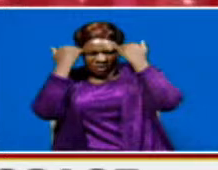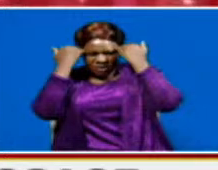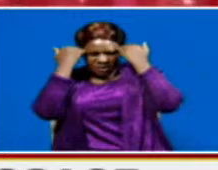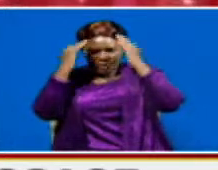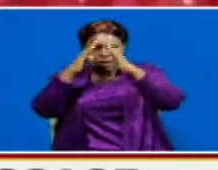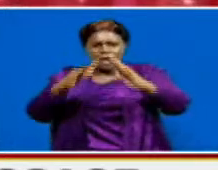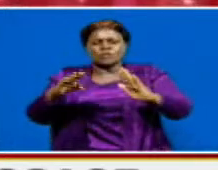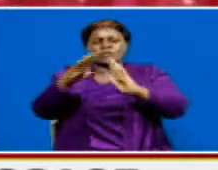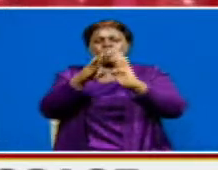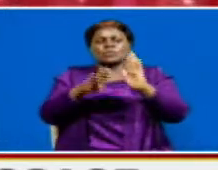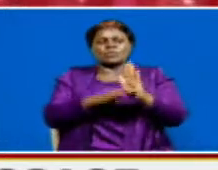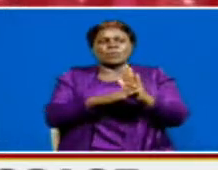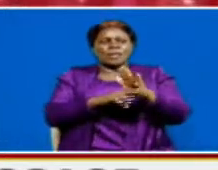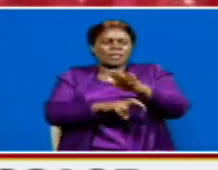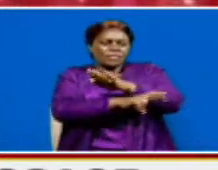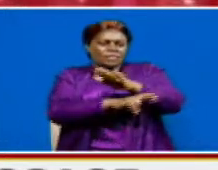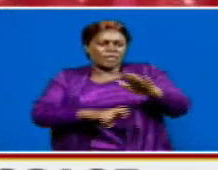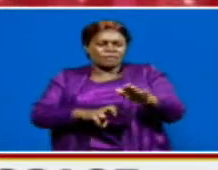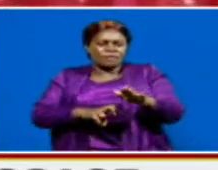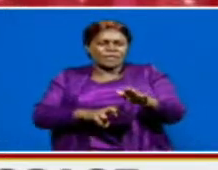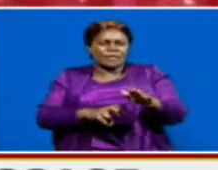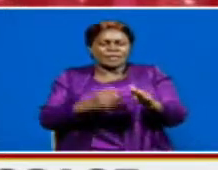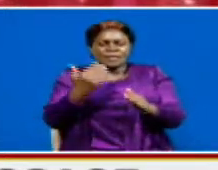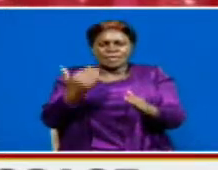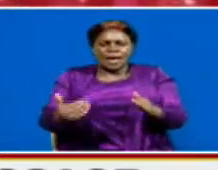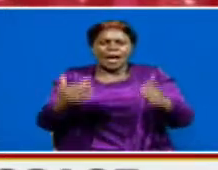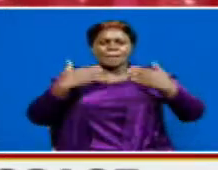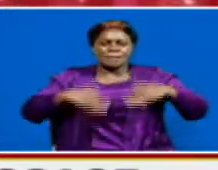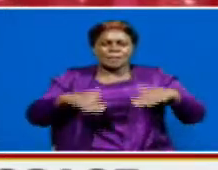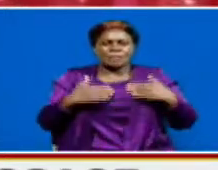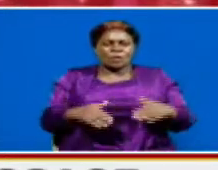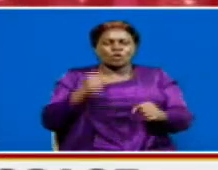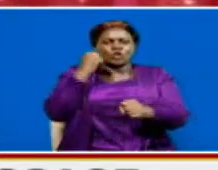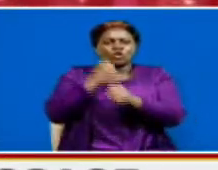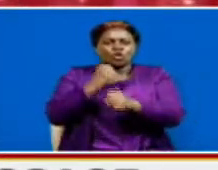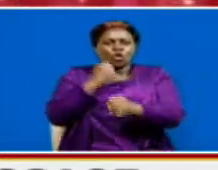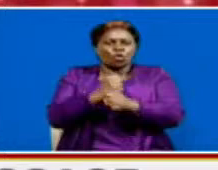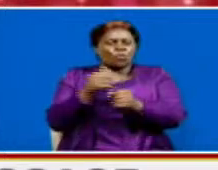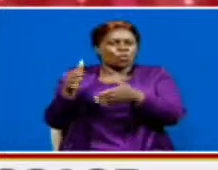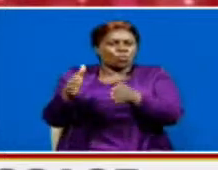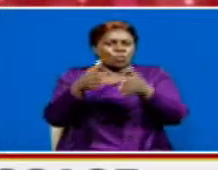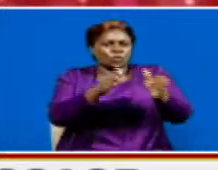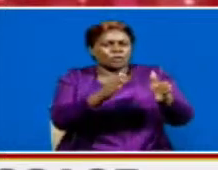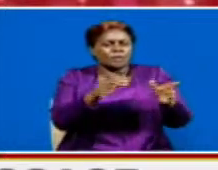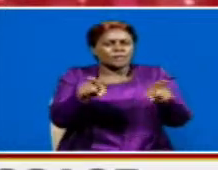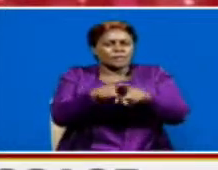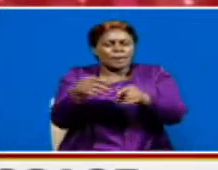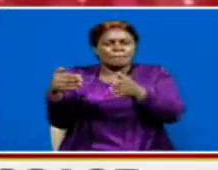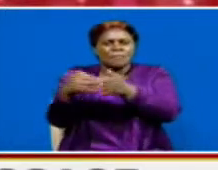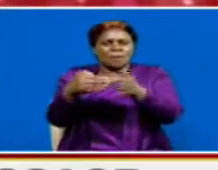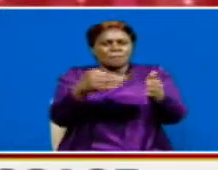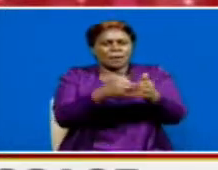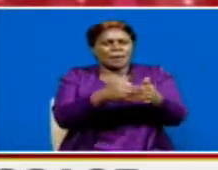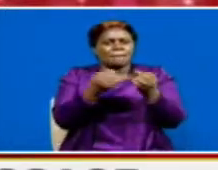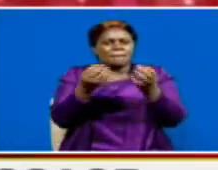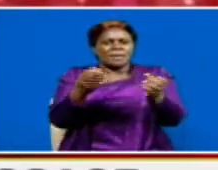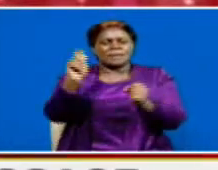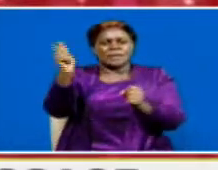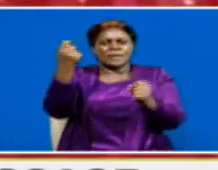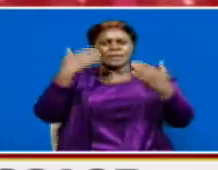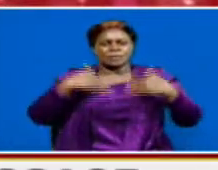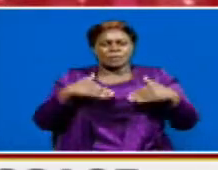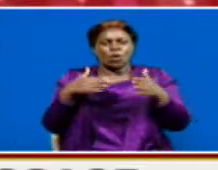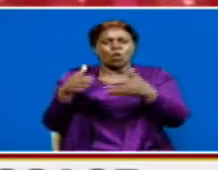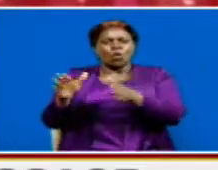program, robbing millions of young people employment prospects and denying millions of Kenyans